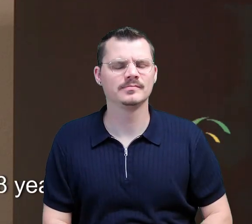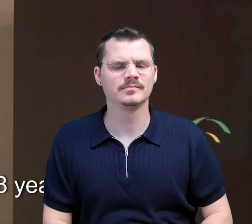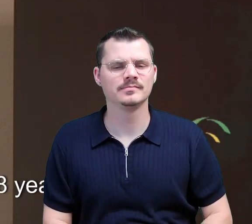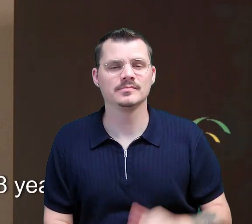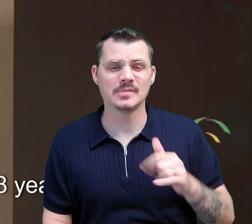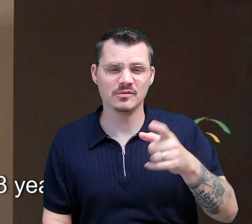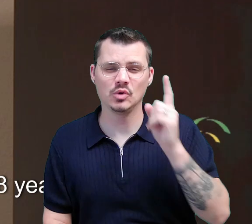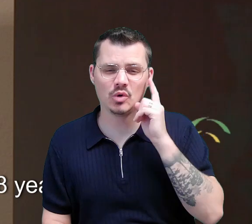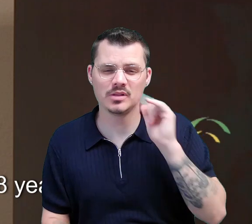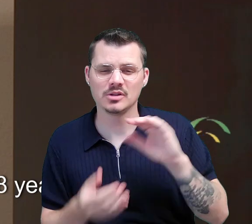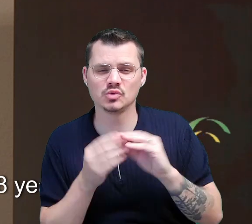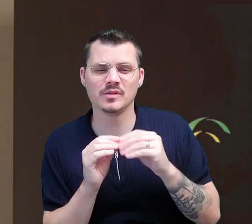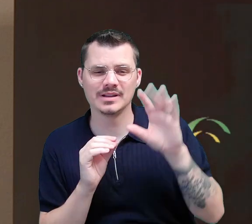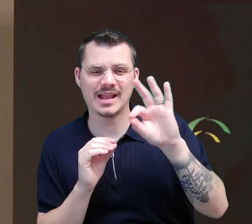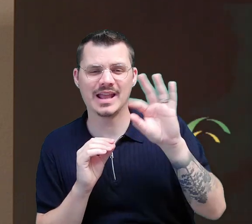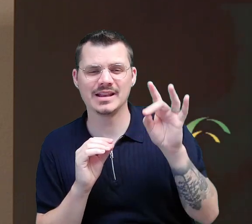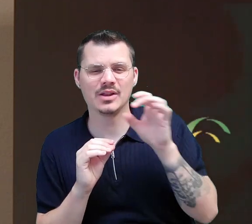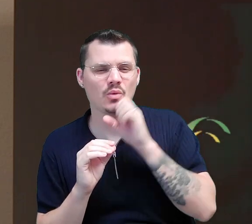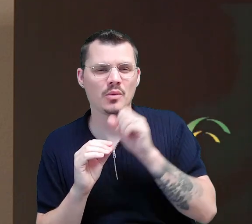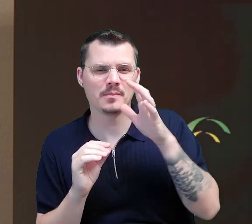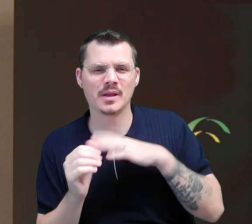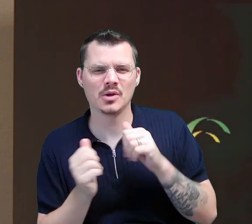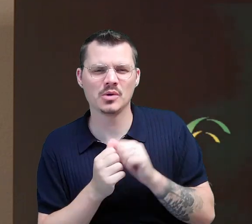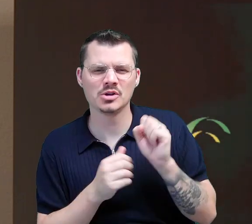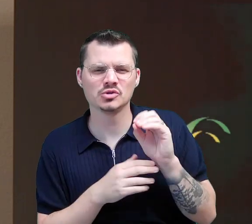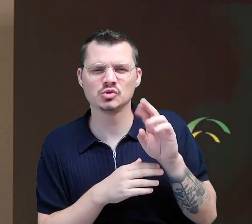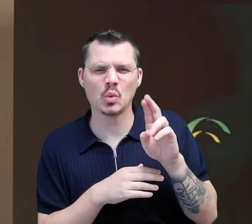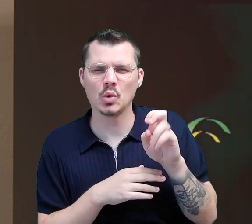Now, you have heard the story of the 98-year-old man with the sore knee, right?